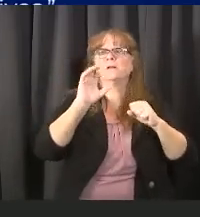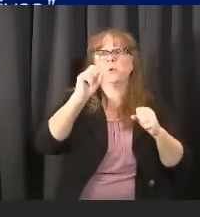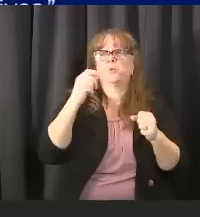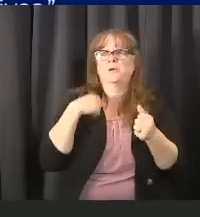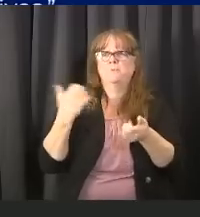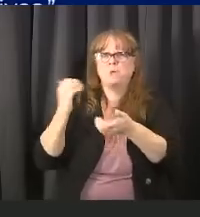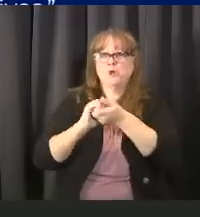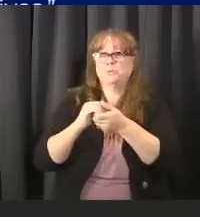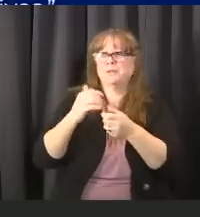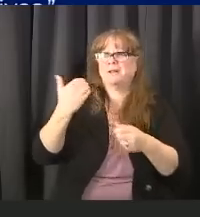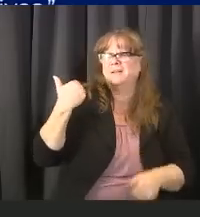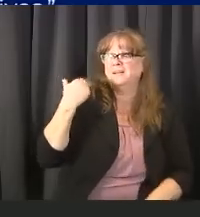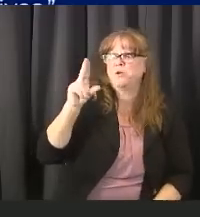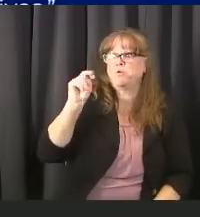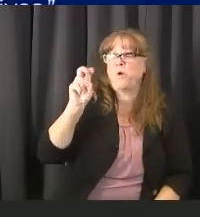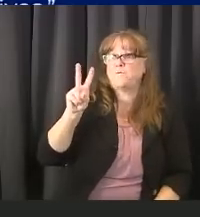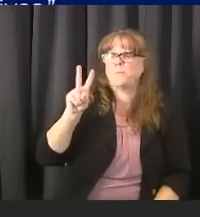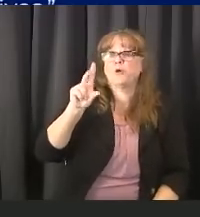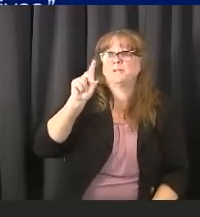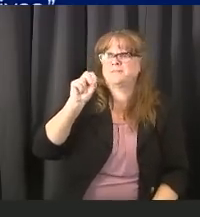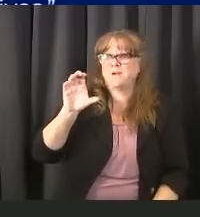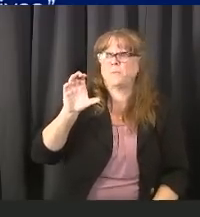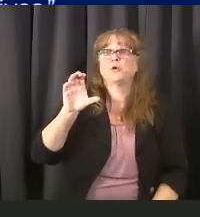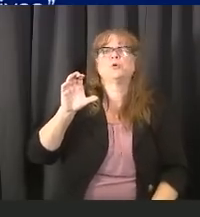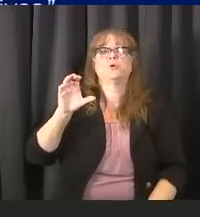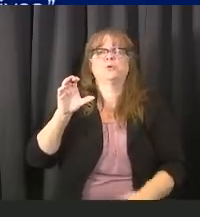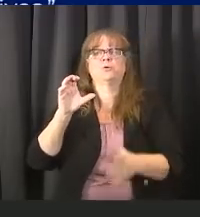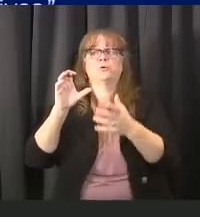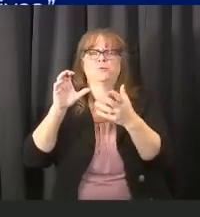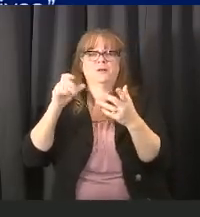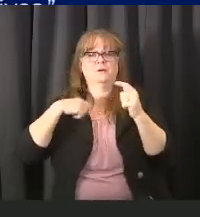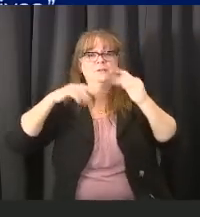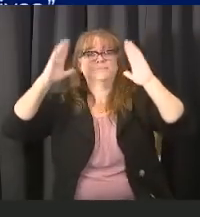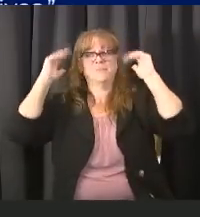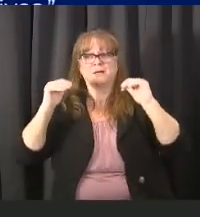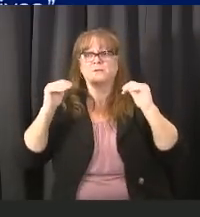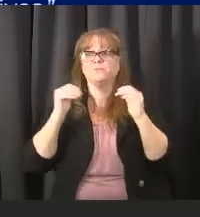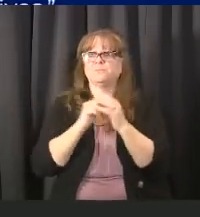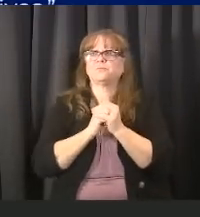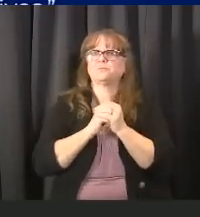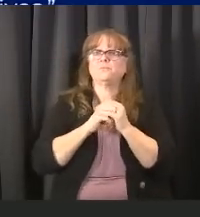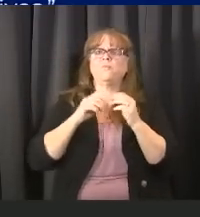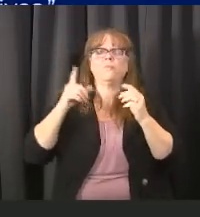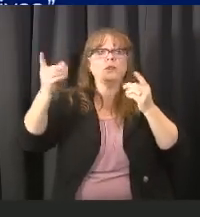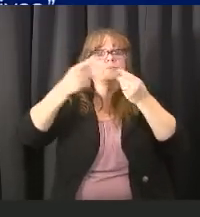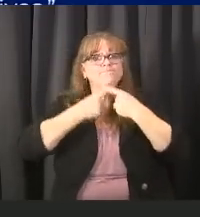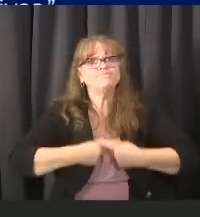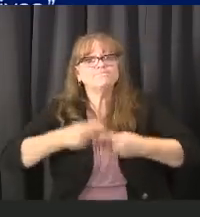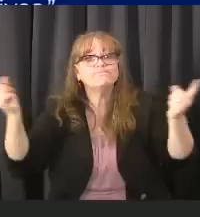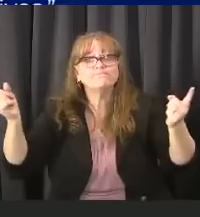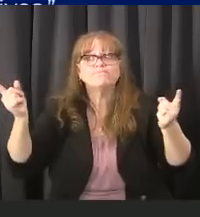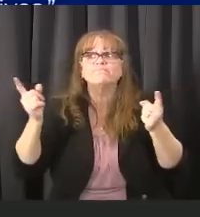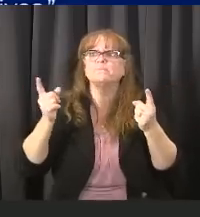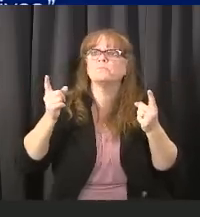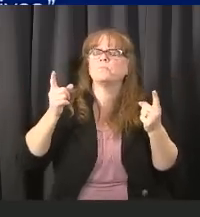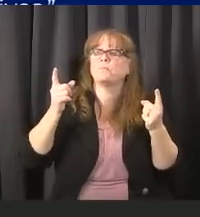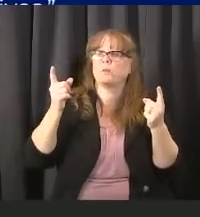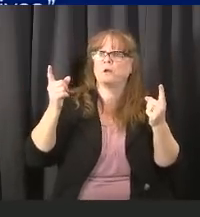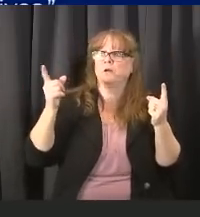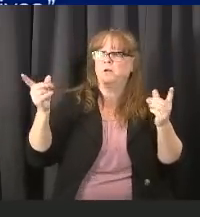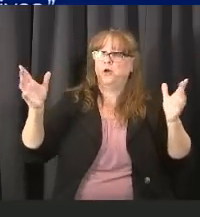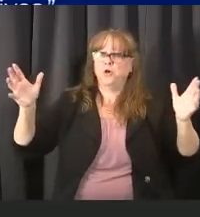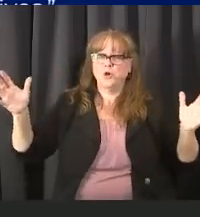to develop public service announcements around similar issues, encouraging masking, social distancing, and